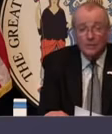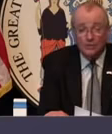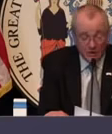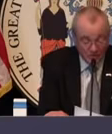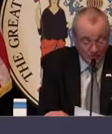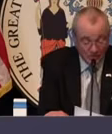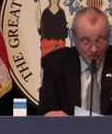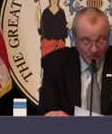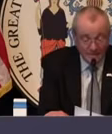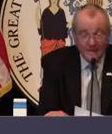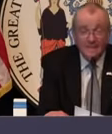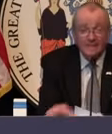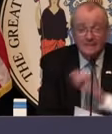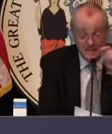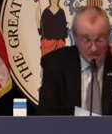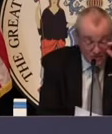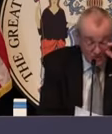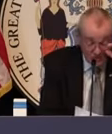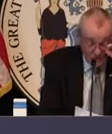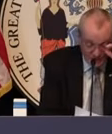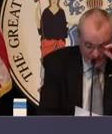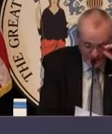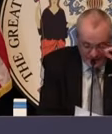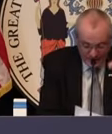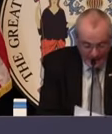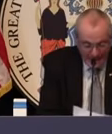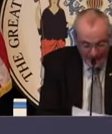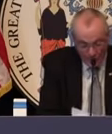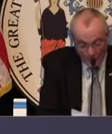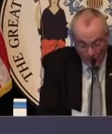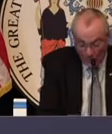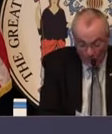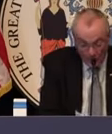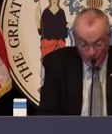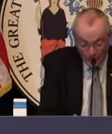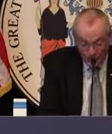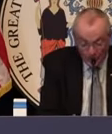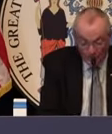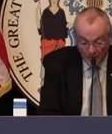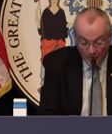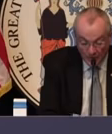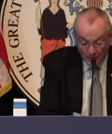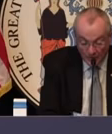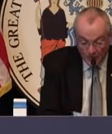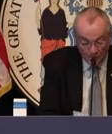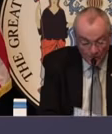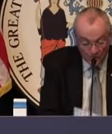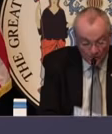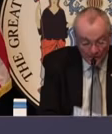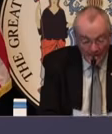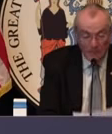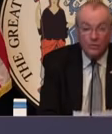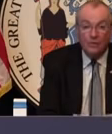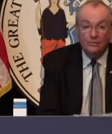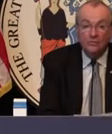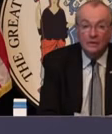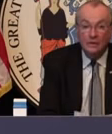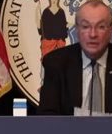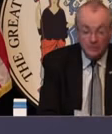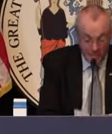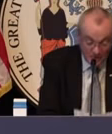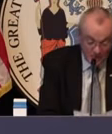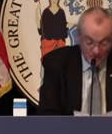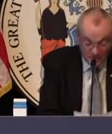County Clerk's Office in 1996. Eddie and Bill were longtime members of the Lutheran Church of St.